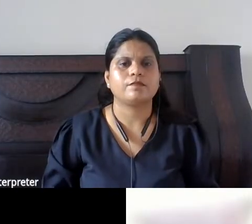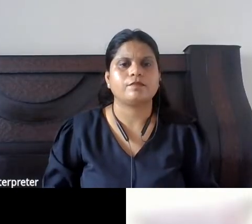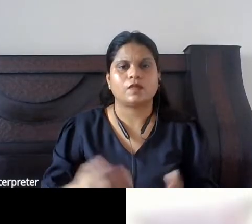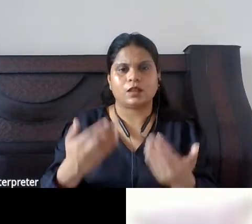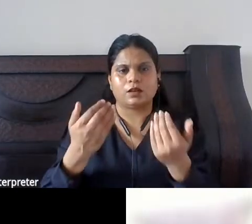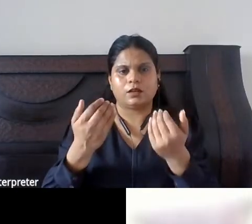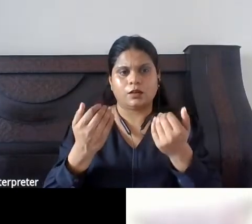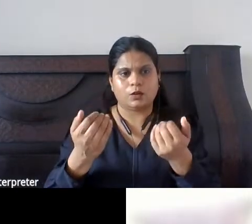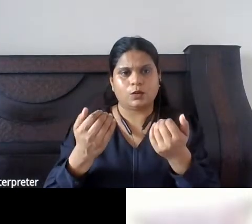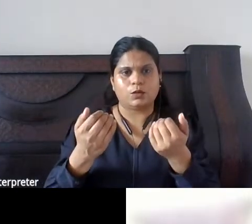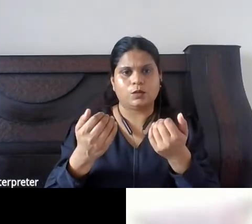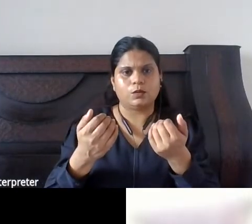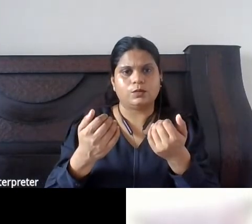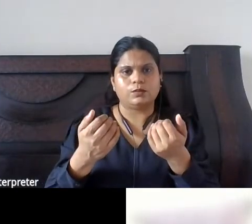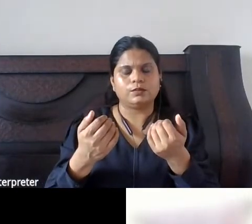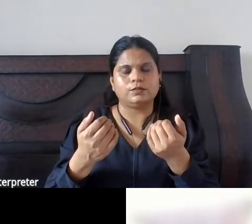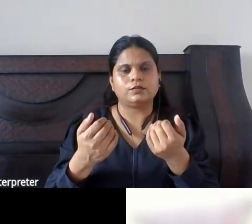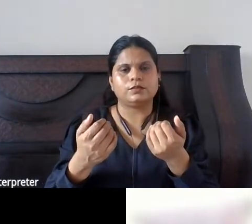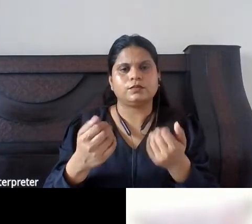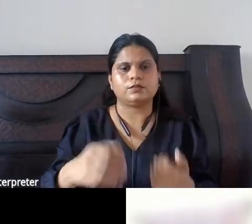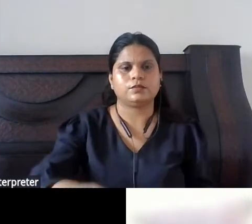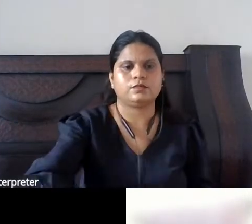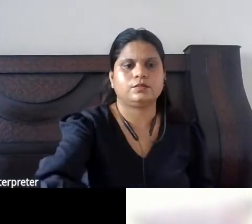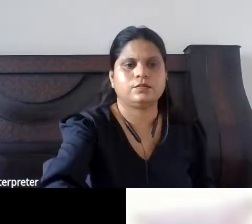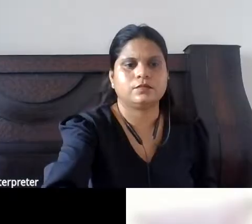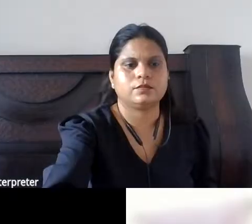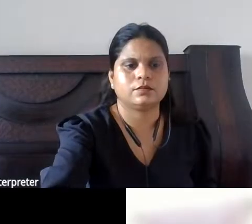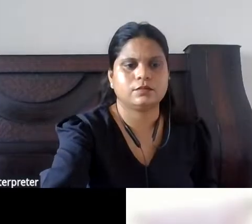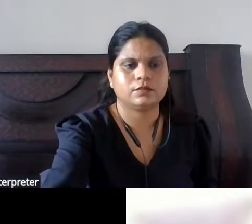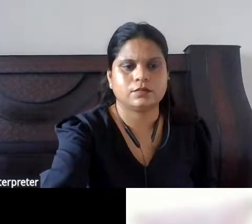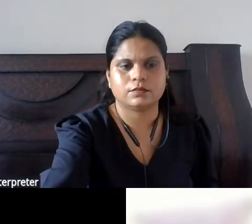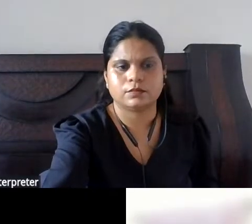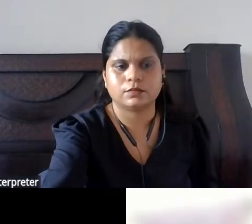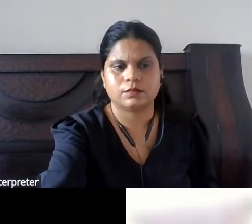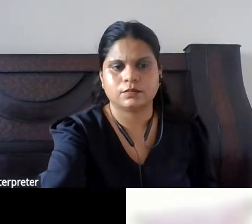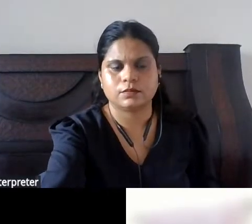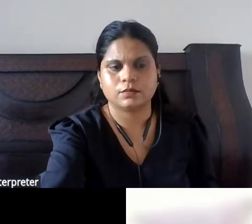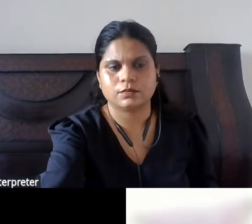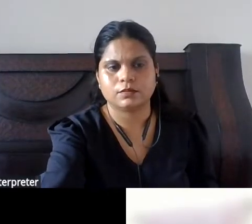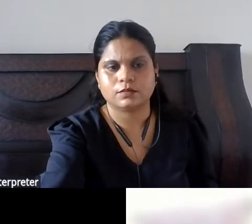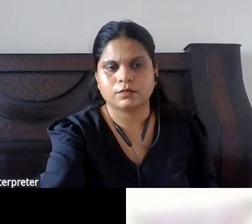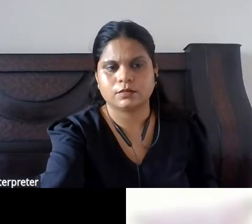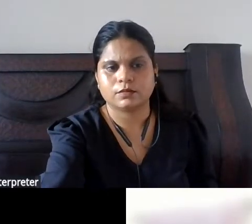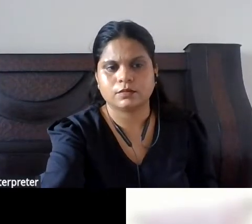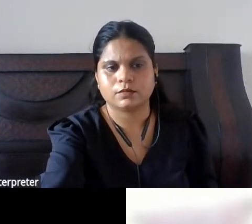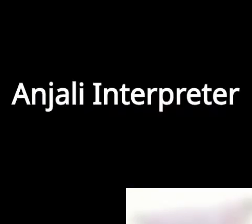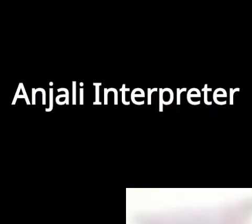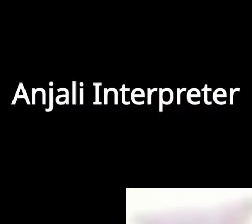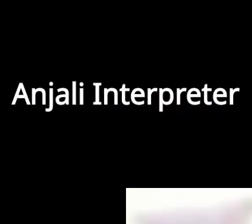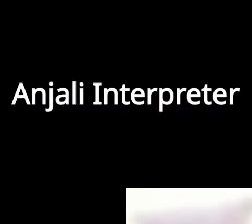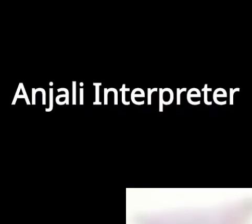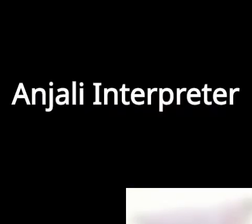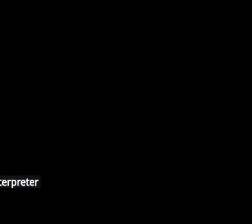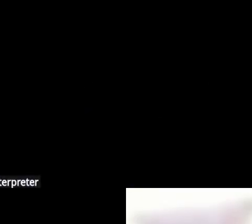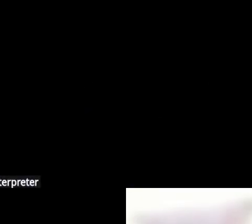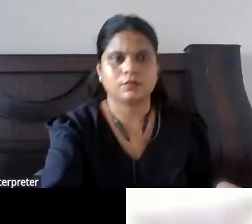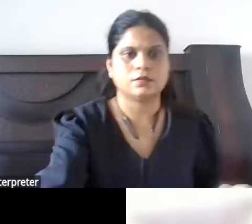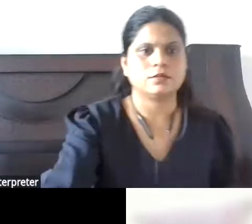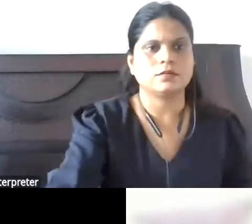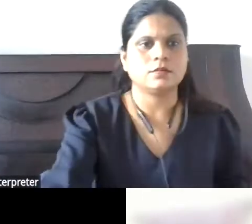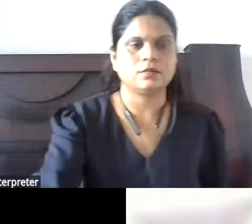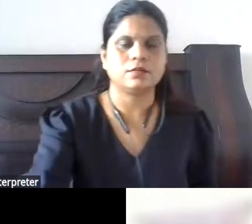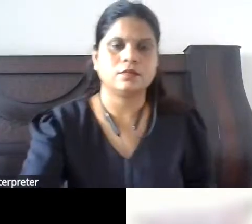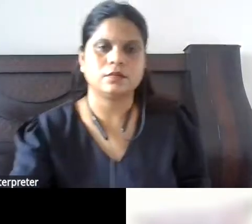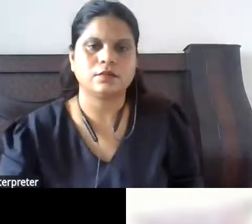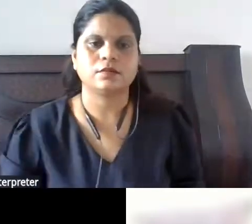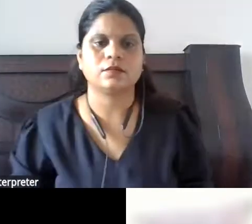official, or whether self-enumeration will be permitted to happen without a government official. That's also not very clear, because, for instance,